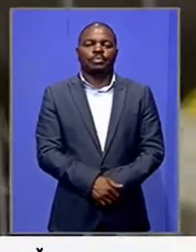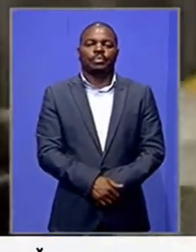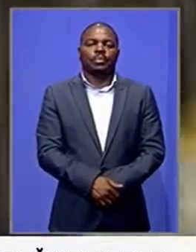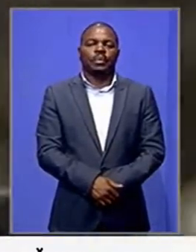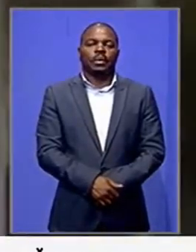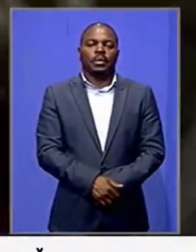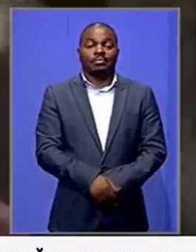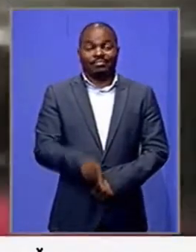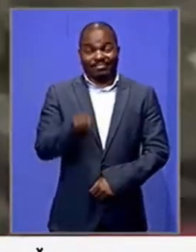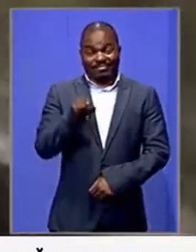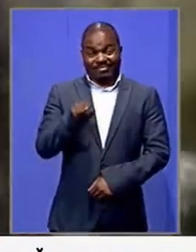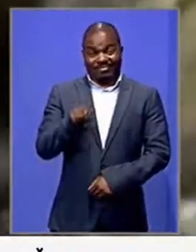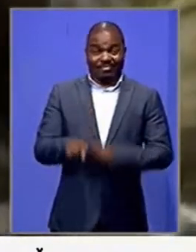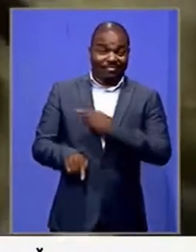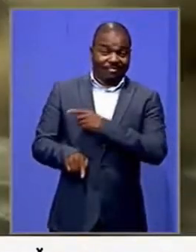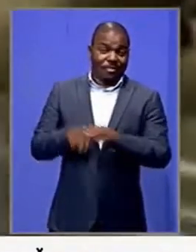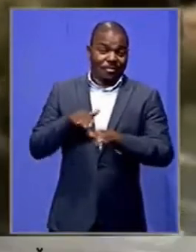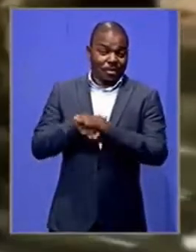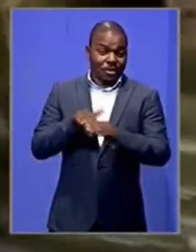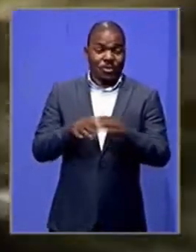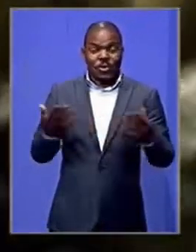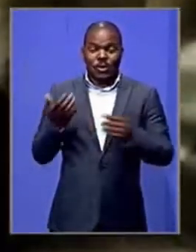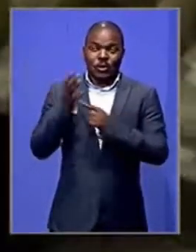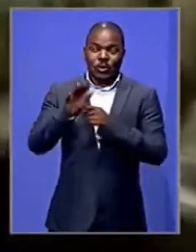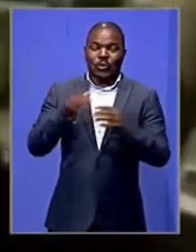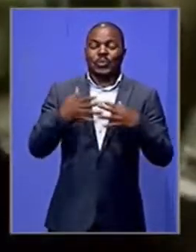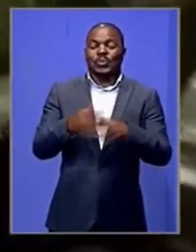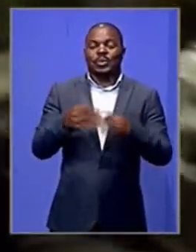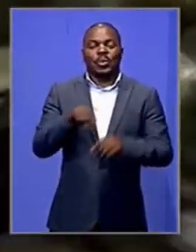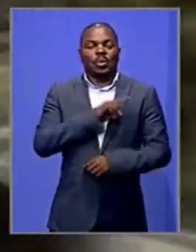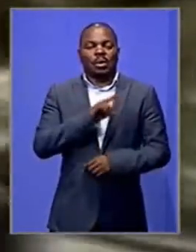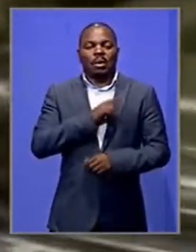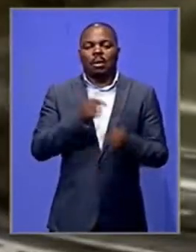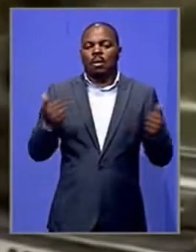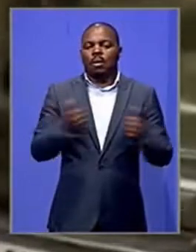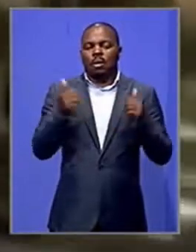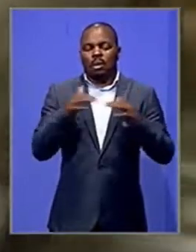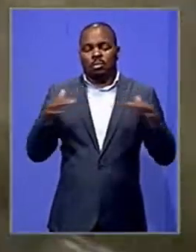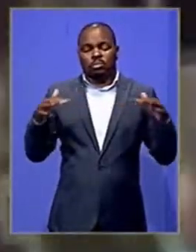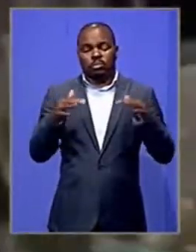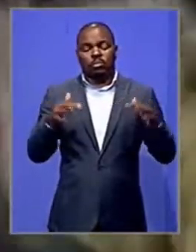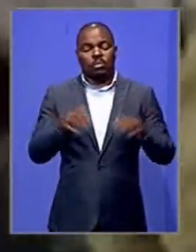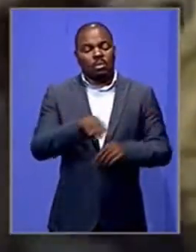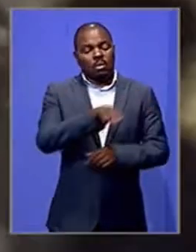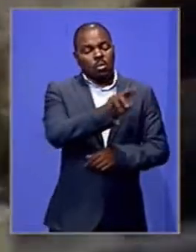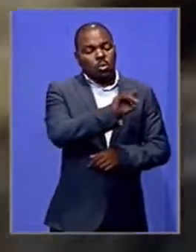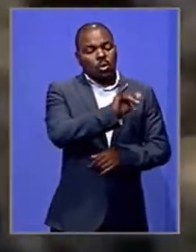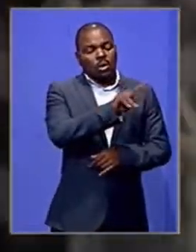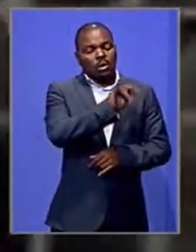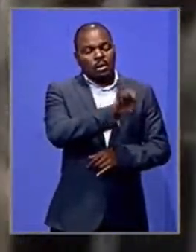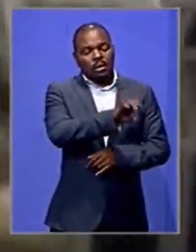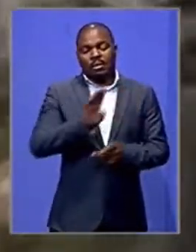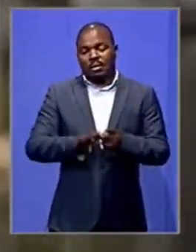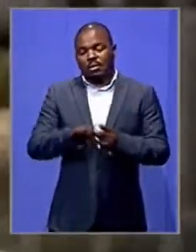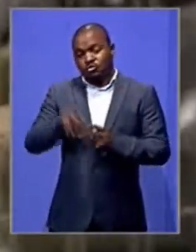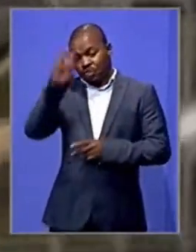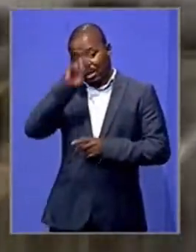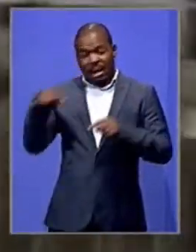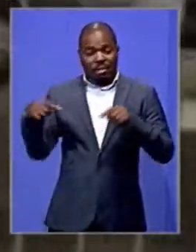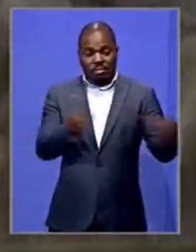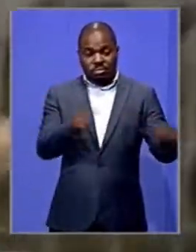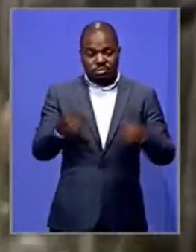ke tsona diswantšho tšeo di hlotše go hlakahlakano go ntwa yeo e setse go e fagile magareng a Ukraine le Russia. Maafrika borwa ao